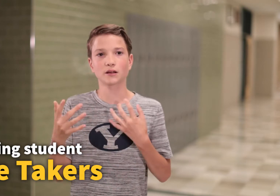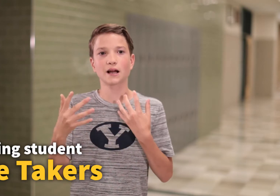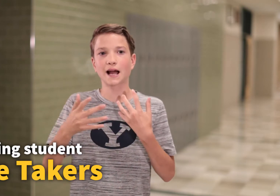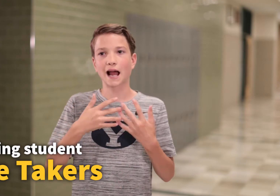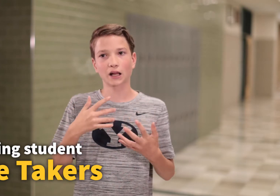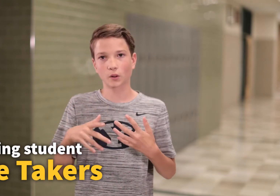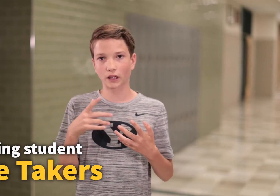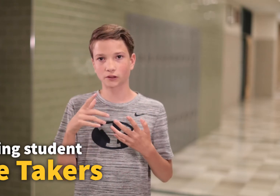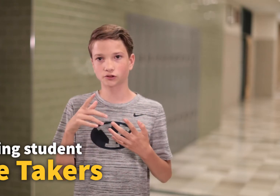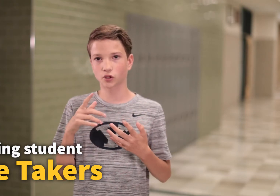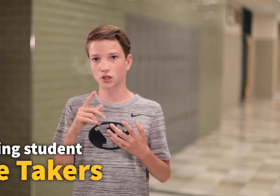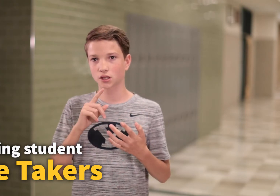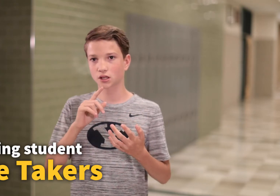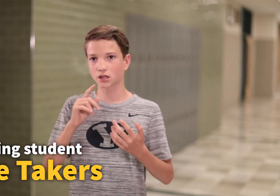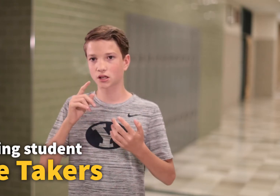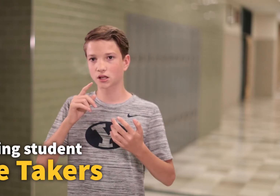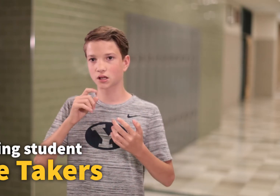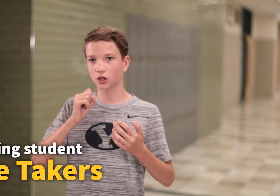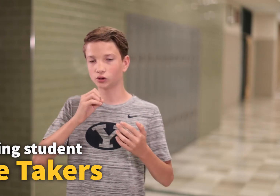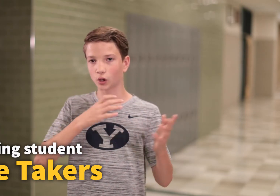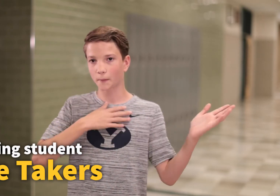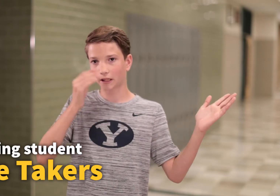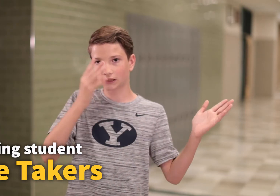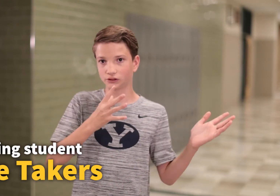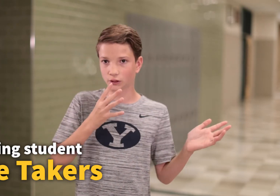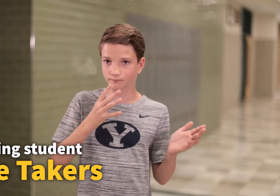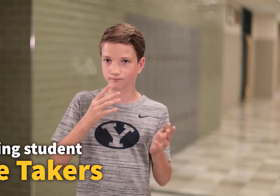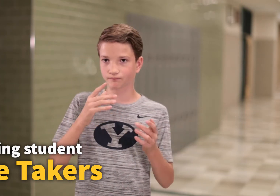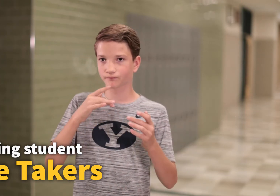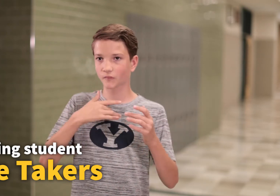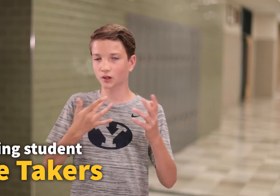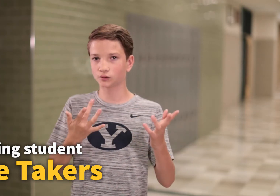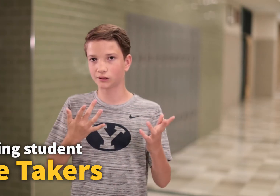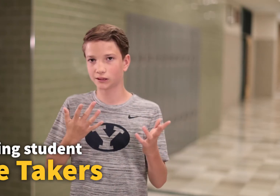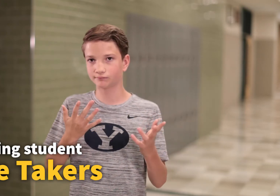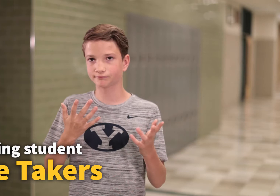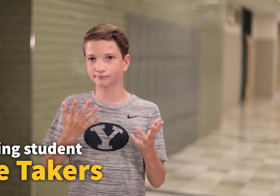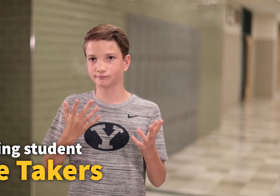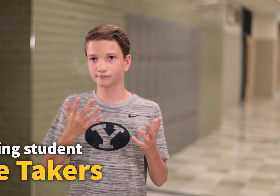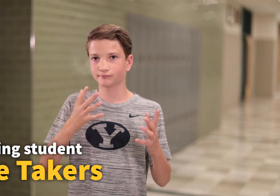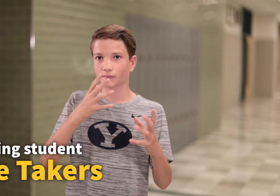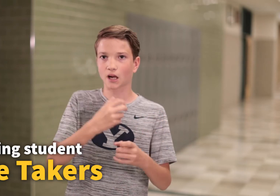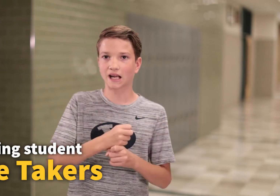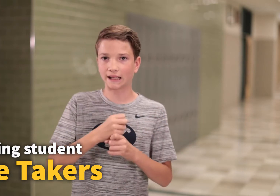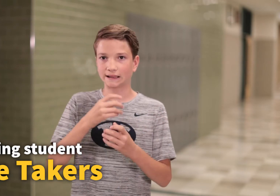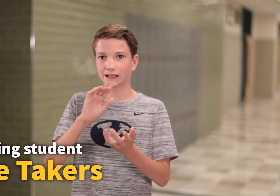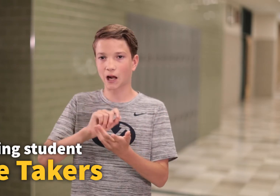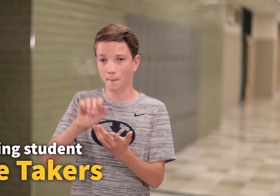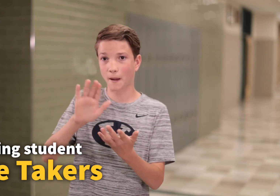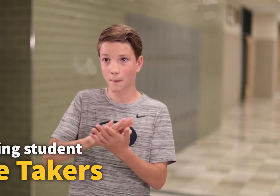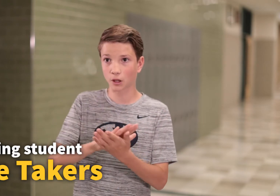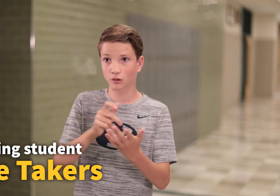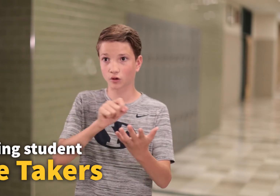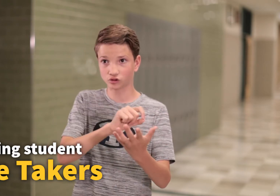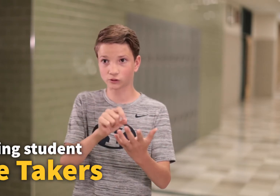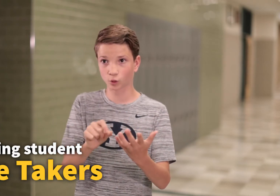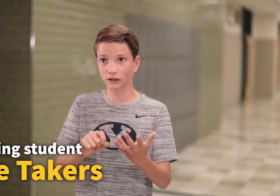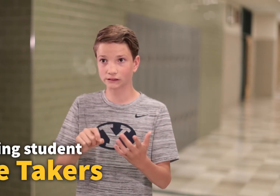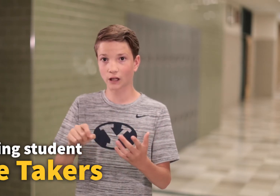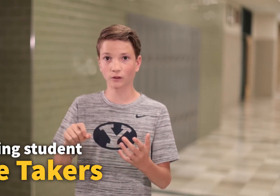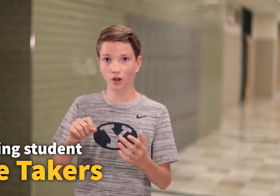impossible. So in the past, I had a math teacher who would give me the notes written